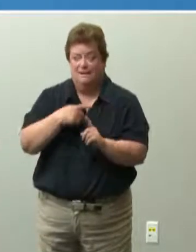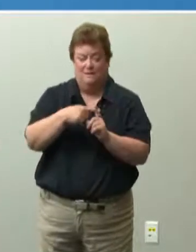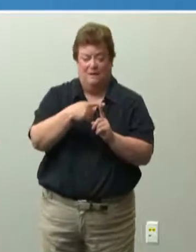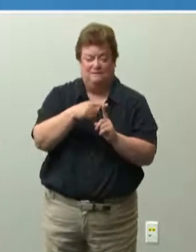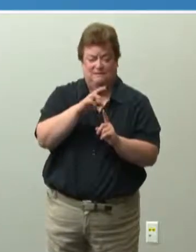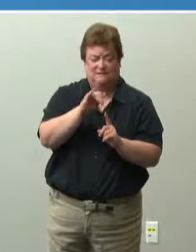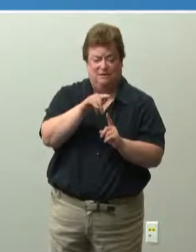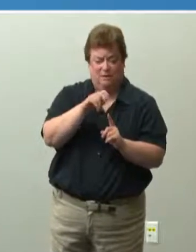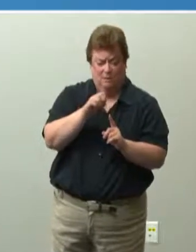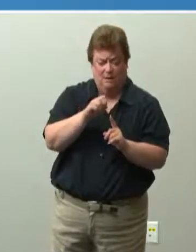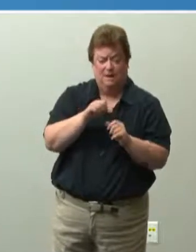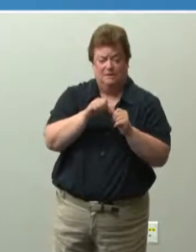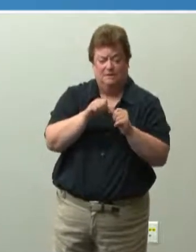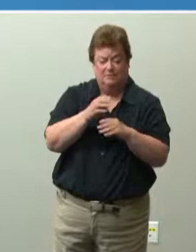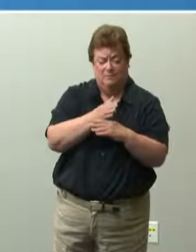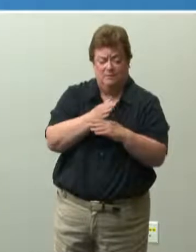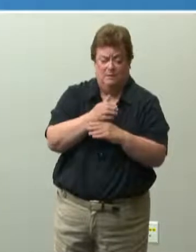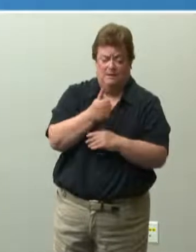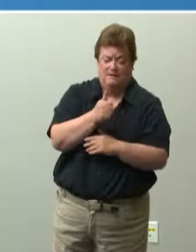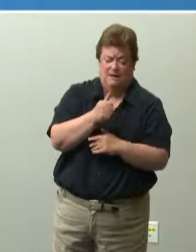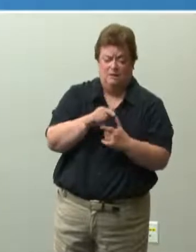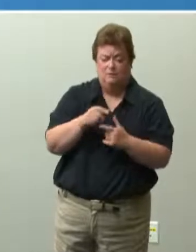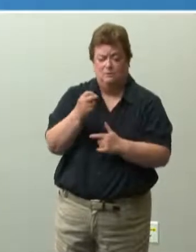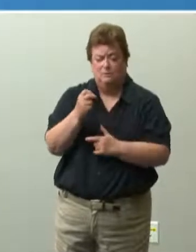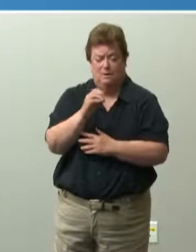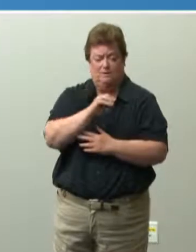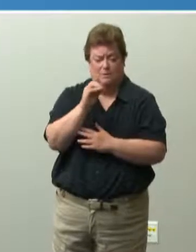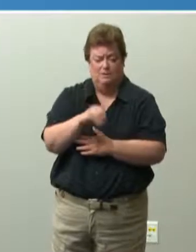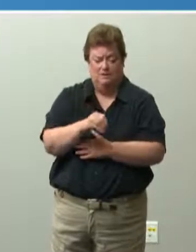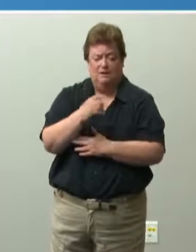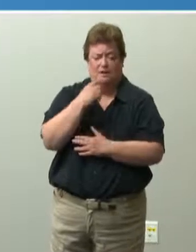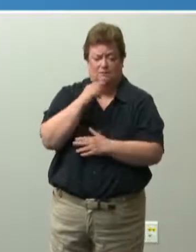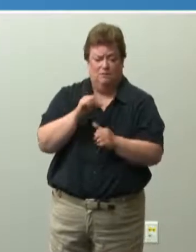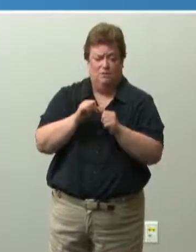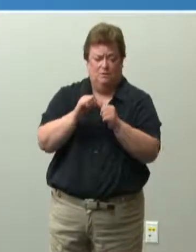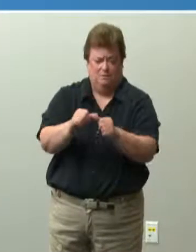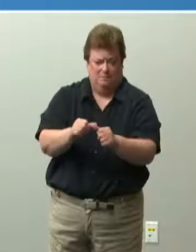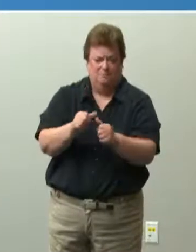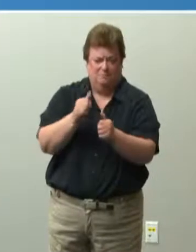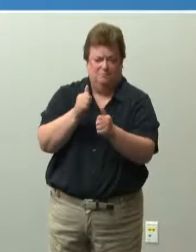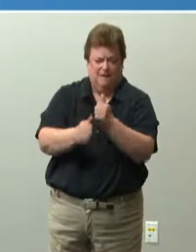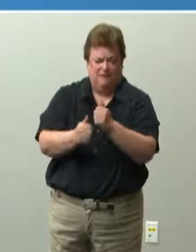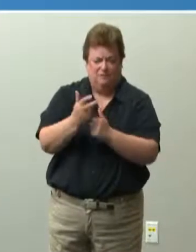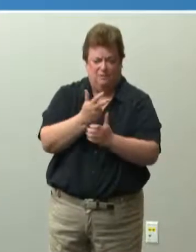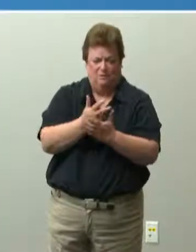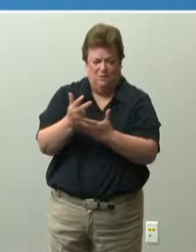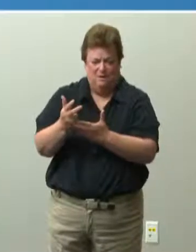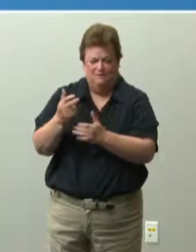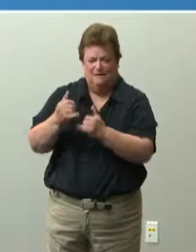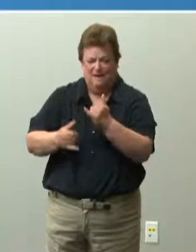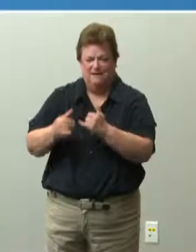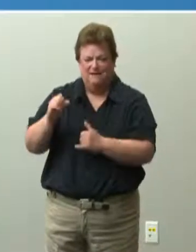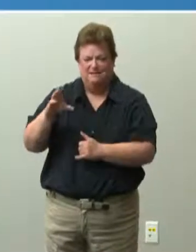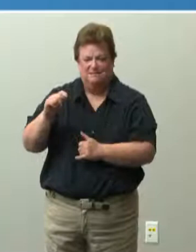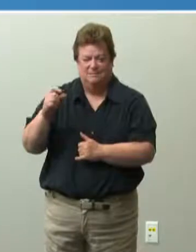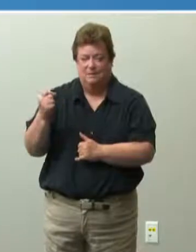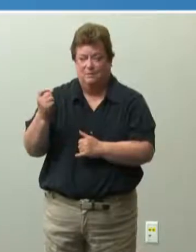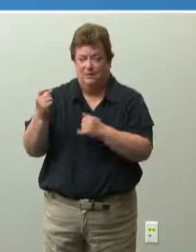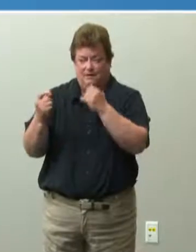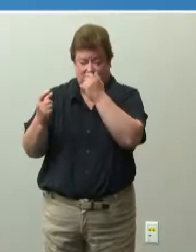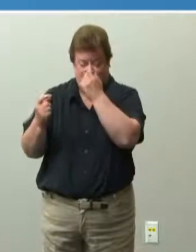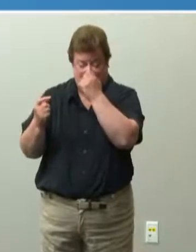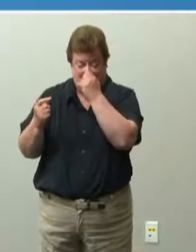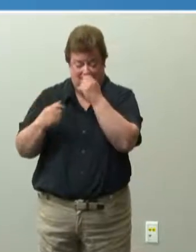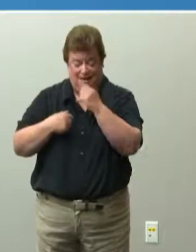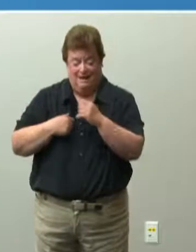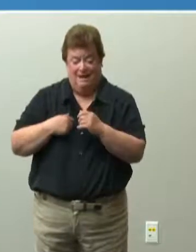held steady between 10 and 12% for the 3 weeks ending September 11th. As I mentioned, the